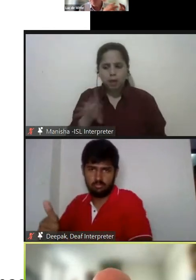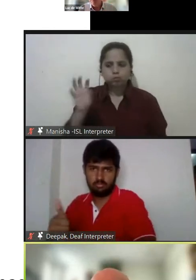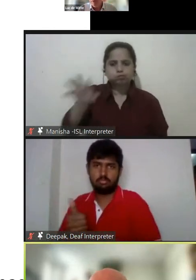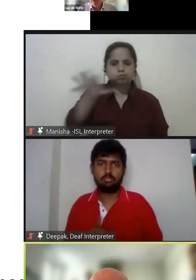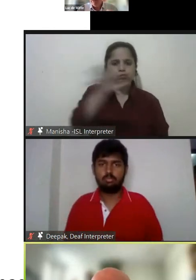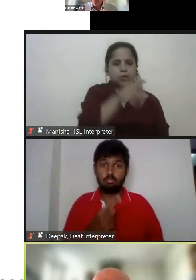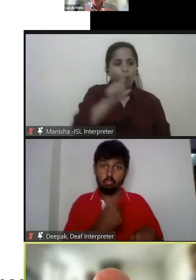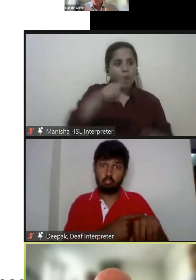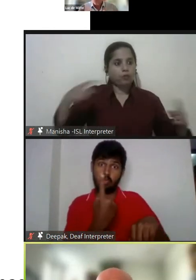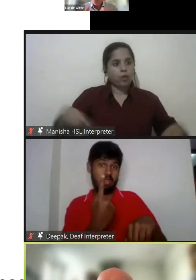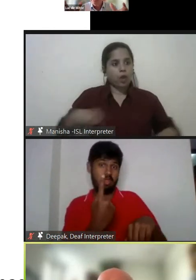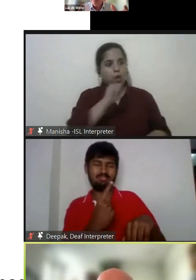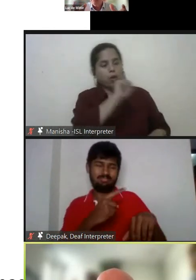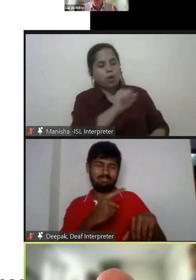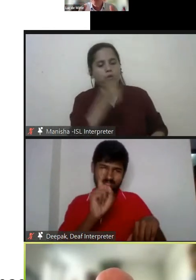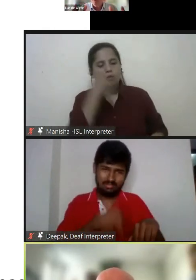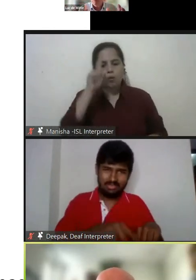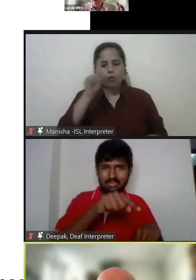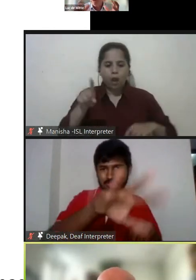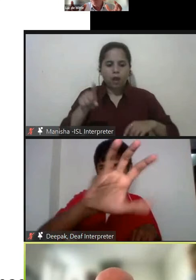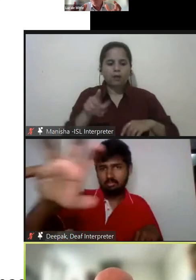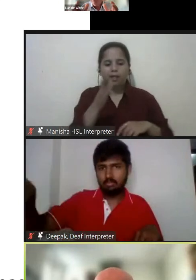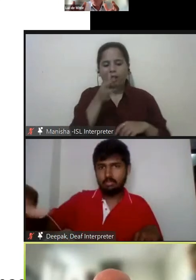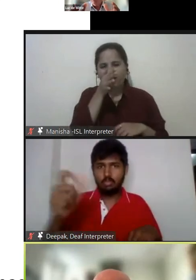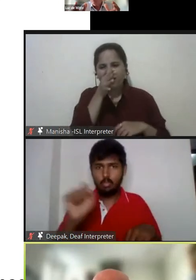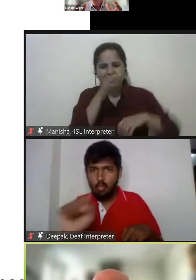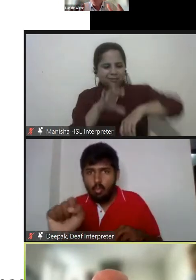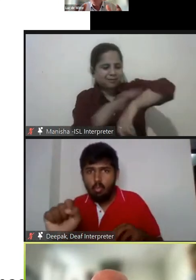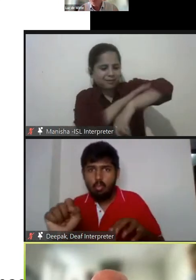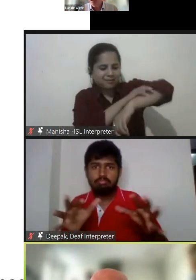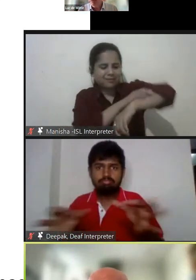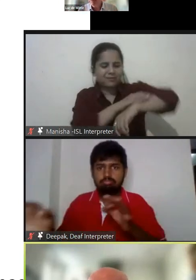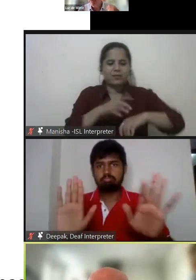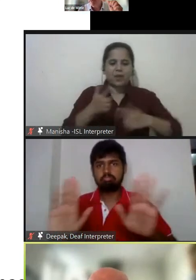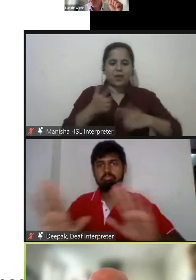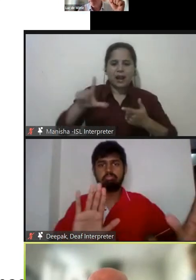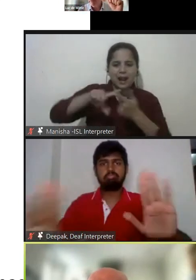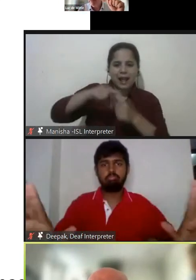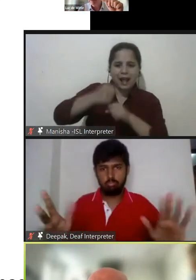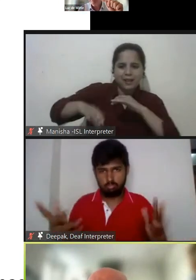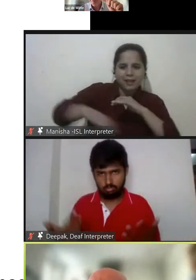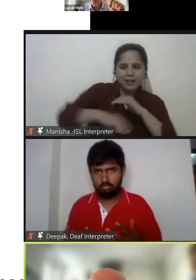wheelchairs, but comprehensive one